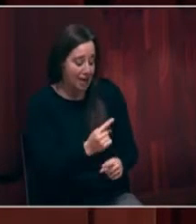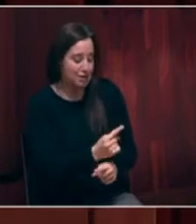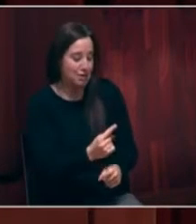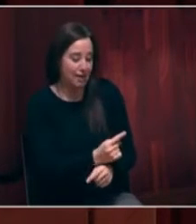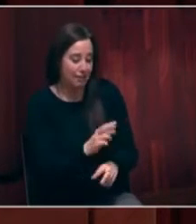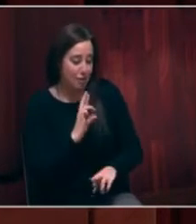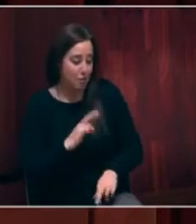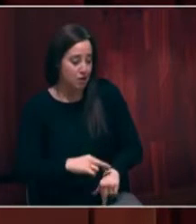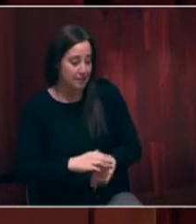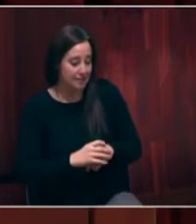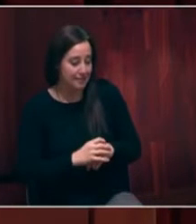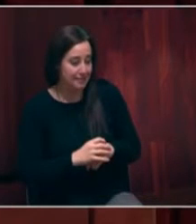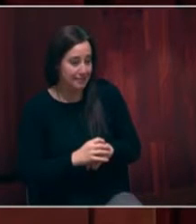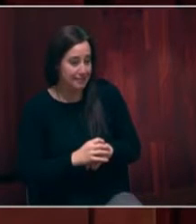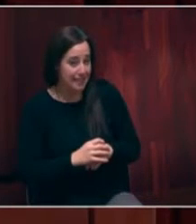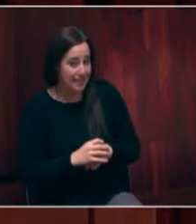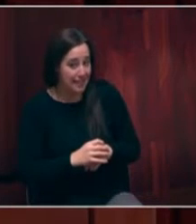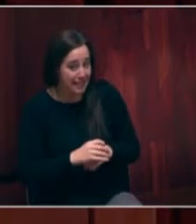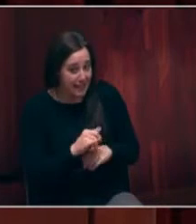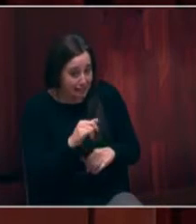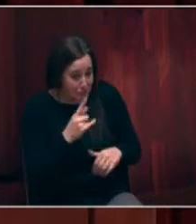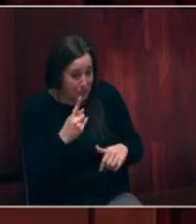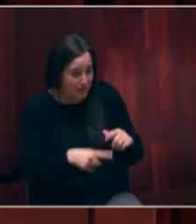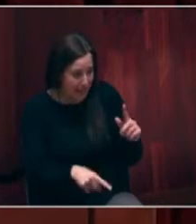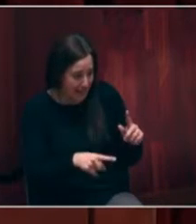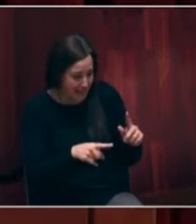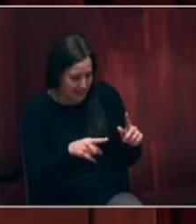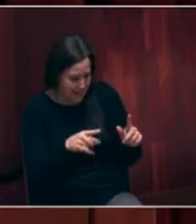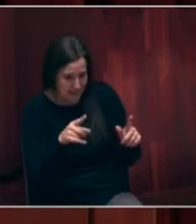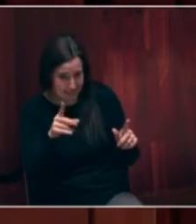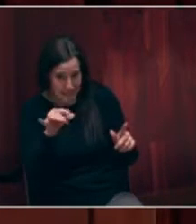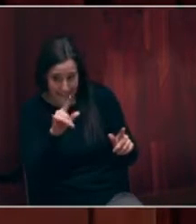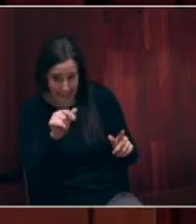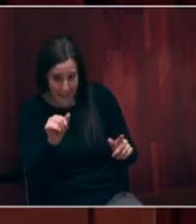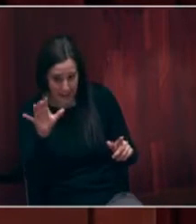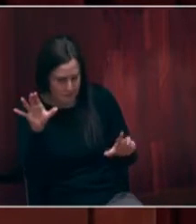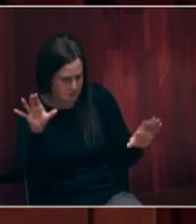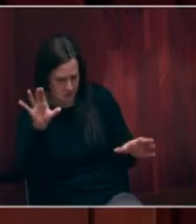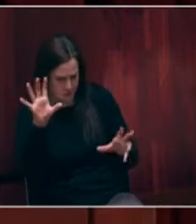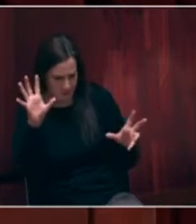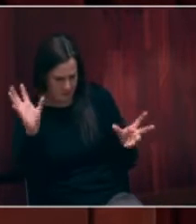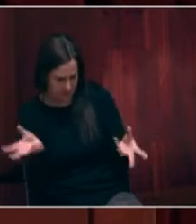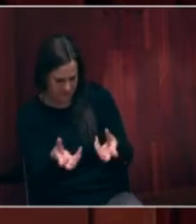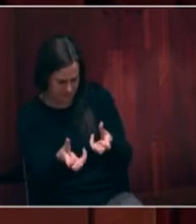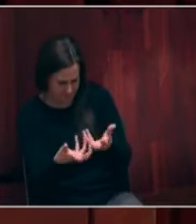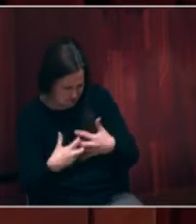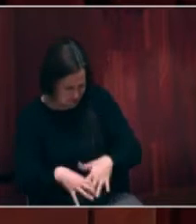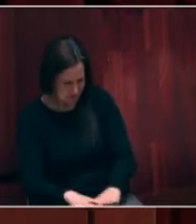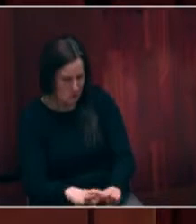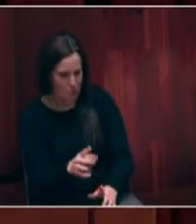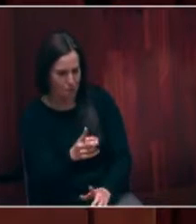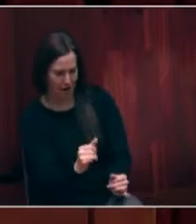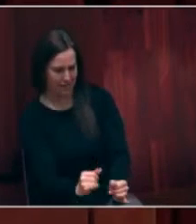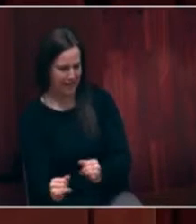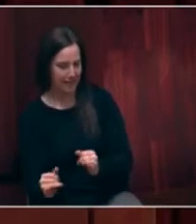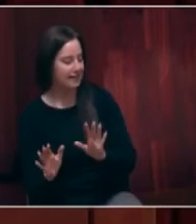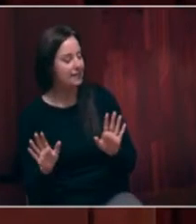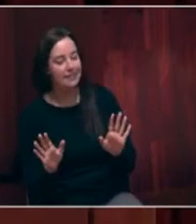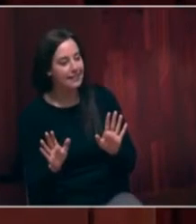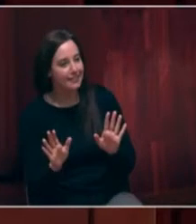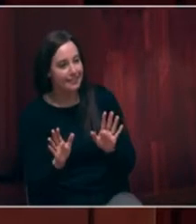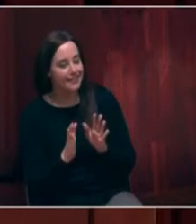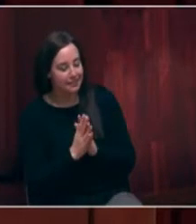archivist if we can't put your data into a single identity. And we're still working with individuals now that are coming into the